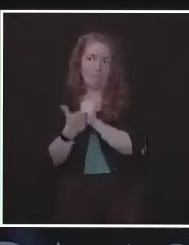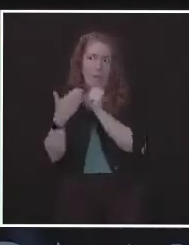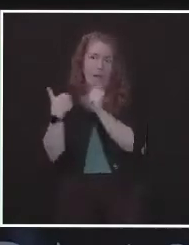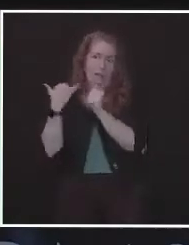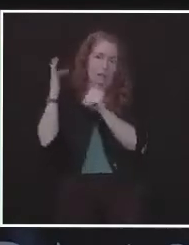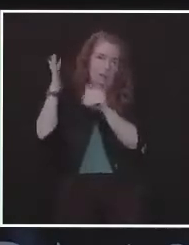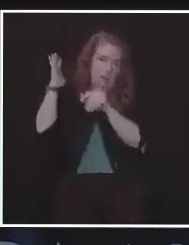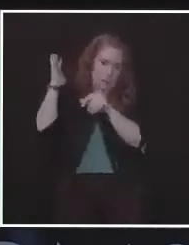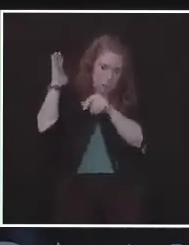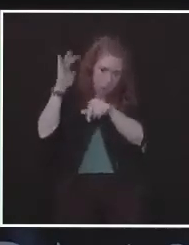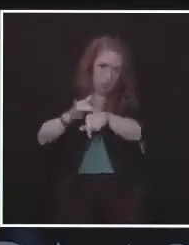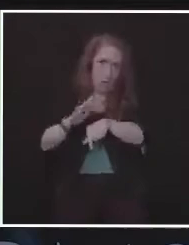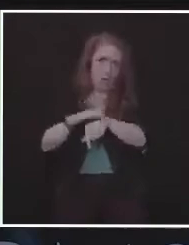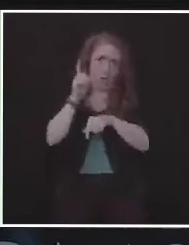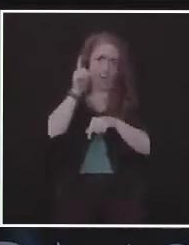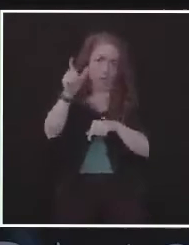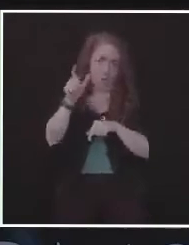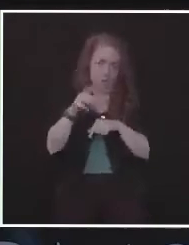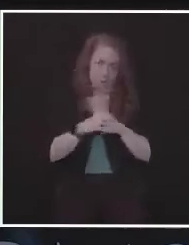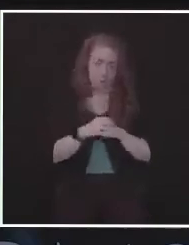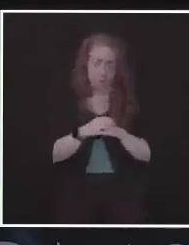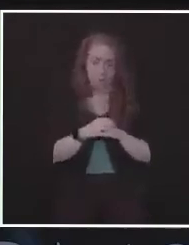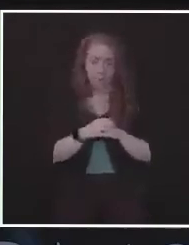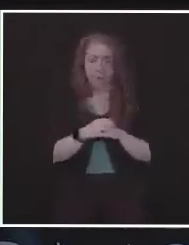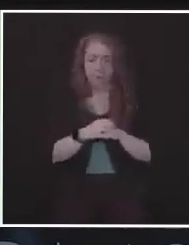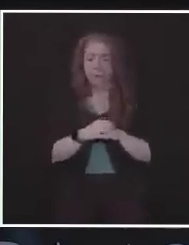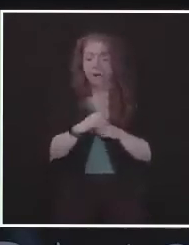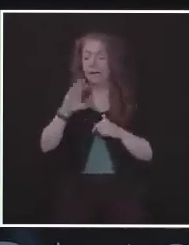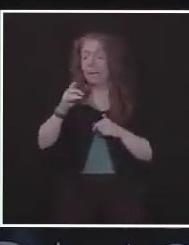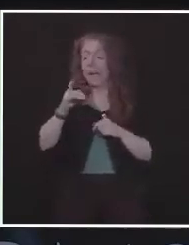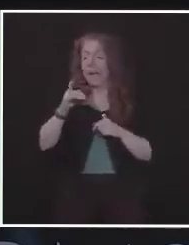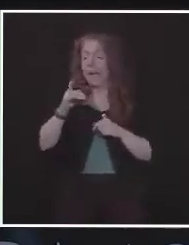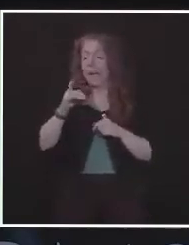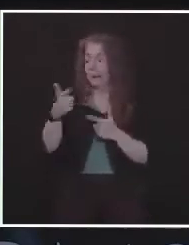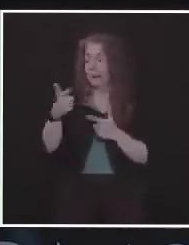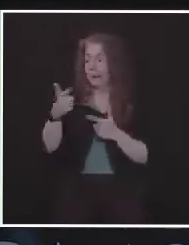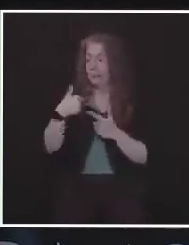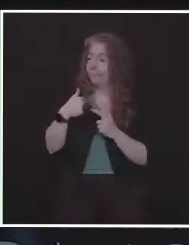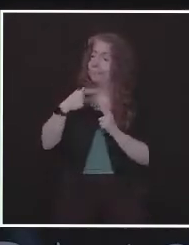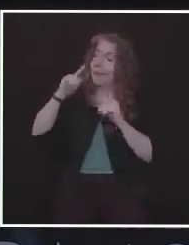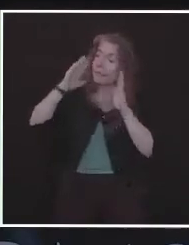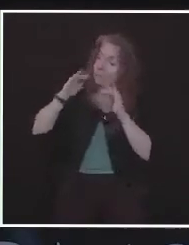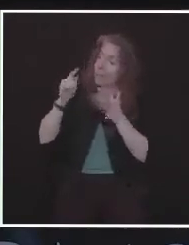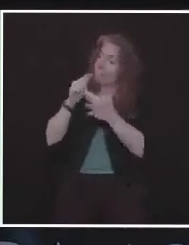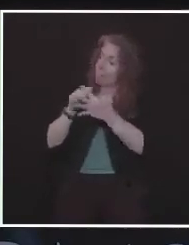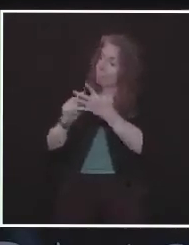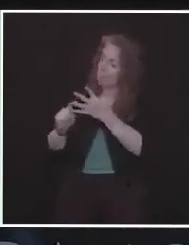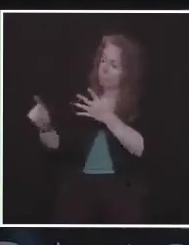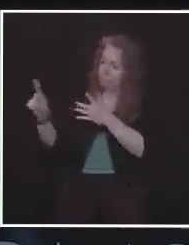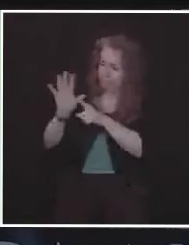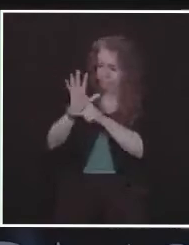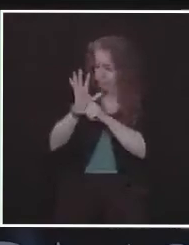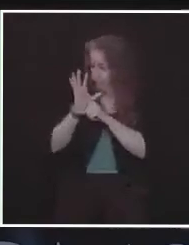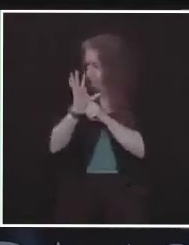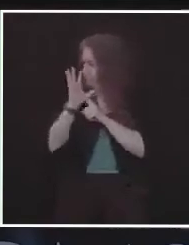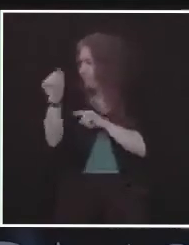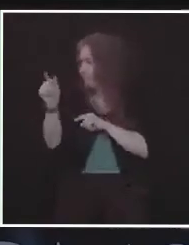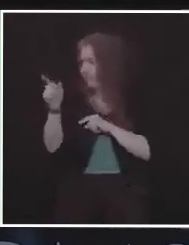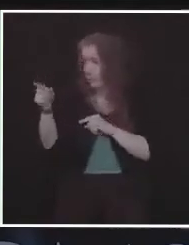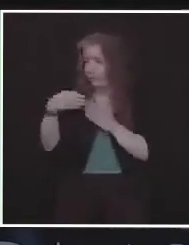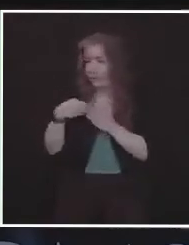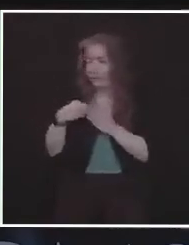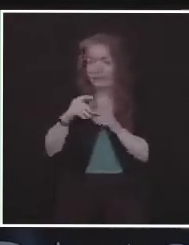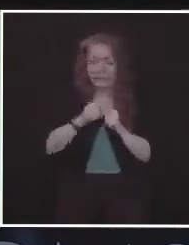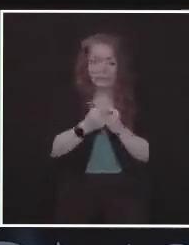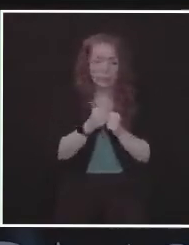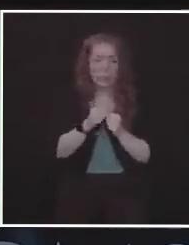Kathy continually exceeds all expectations, leading her diverse team and achieving program results with extraordinary outcomes.